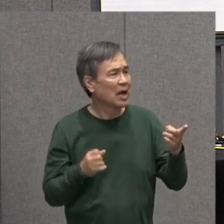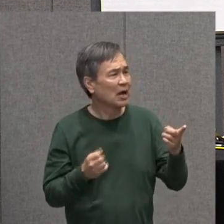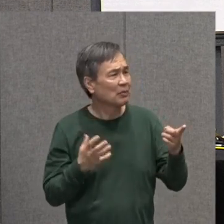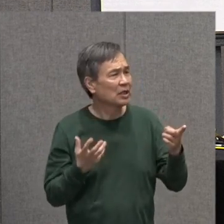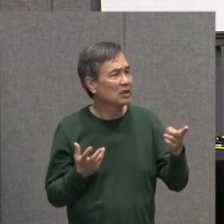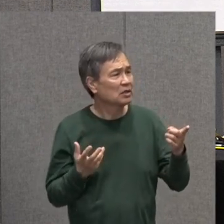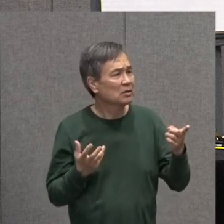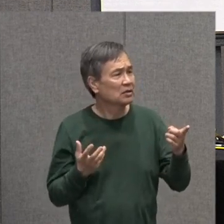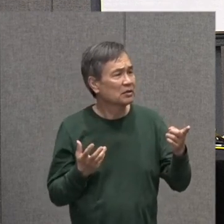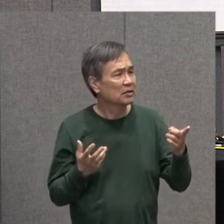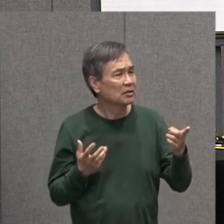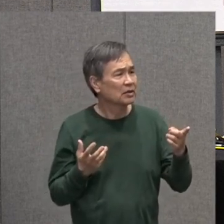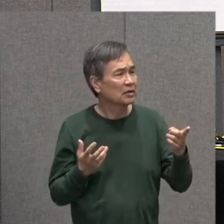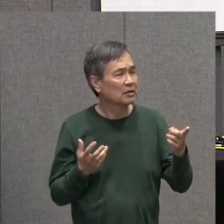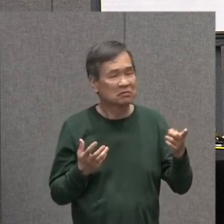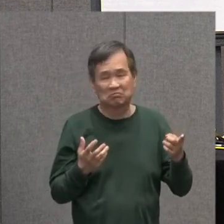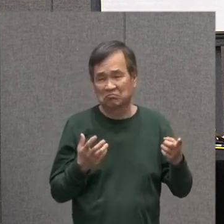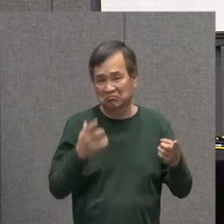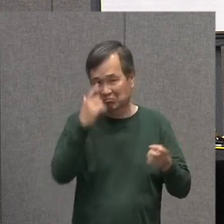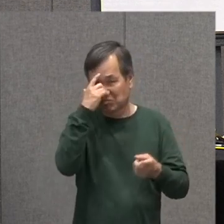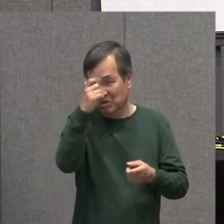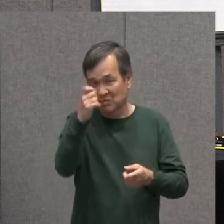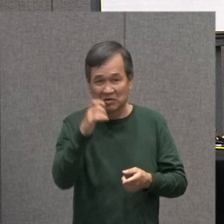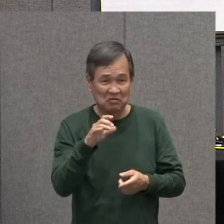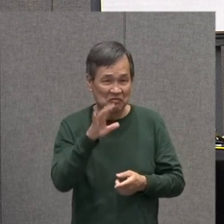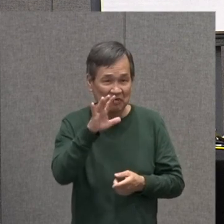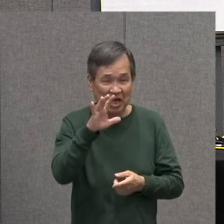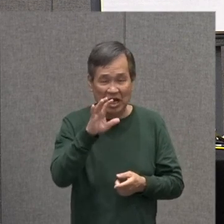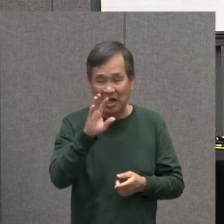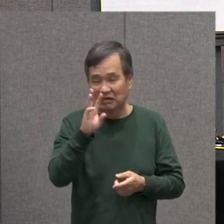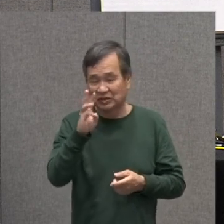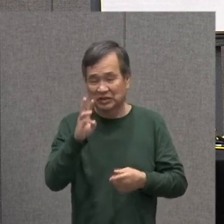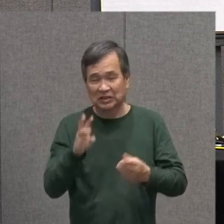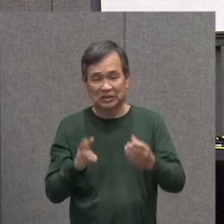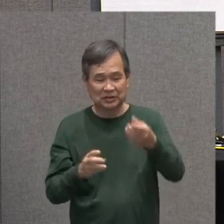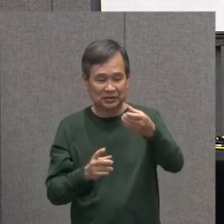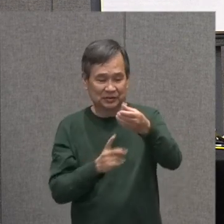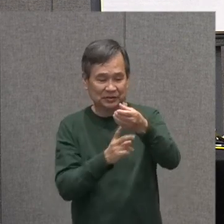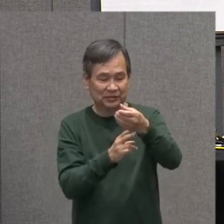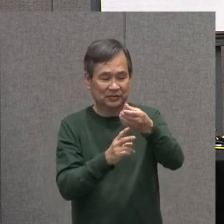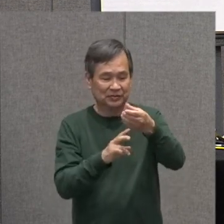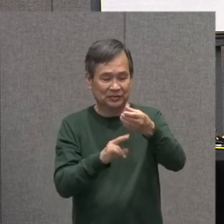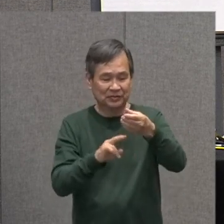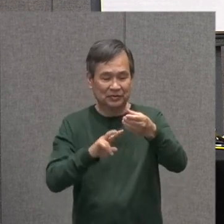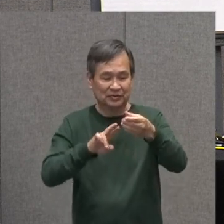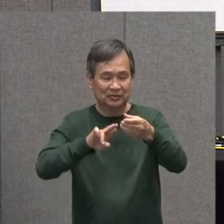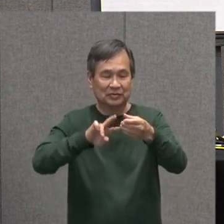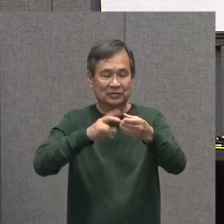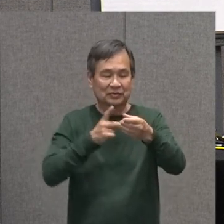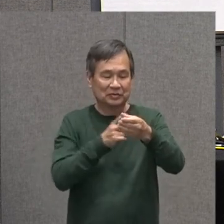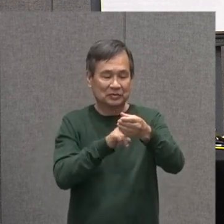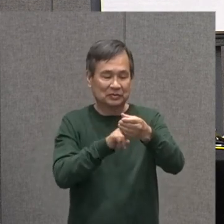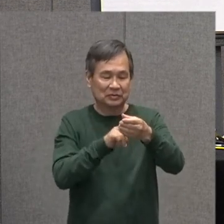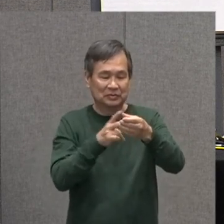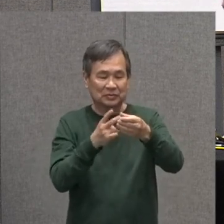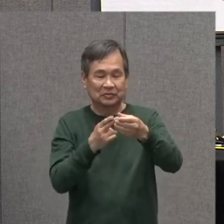going to make? You can make 5 or 6. Oh. Depending on how many tabs you want.